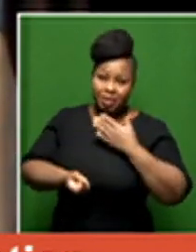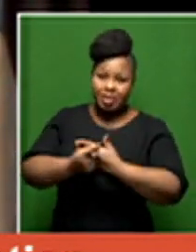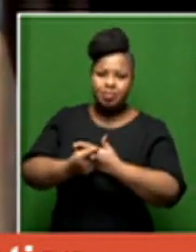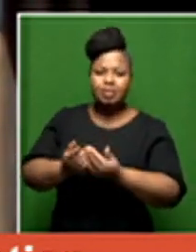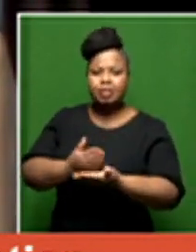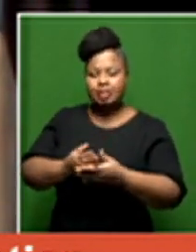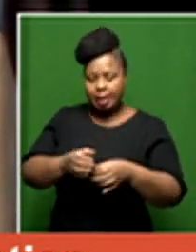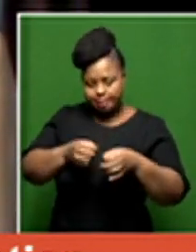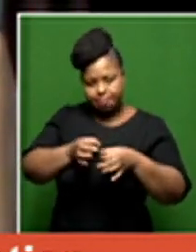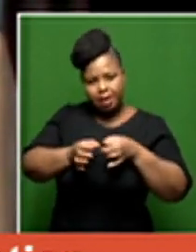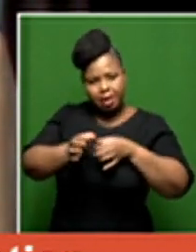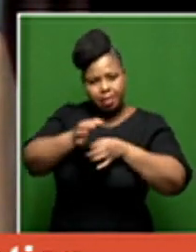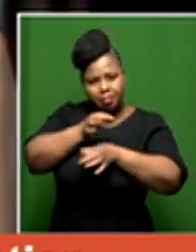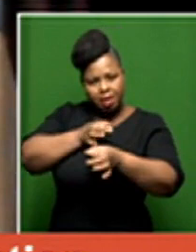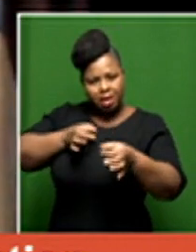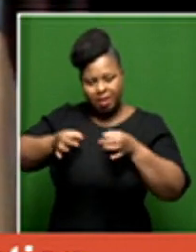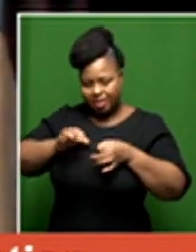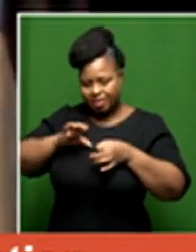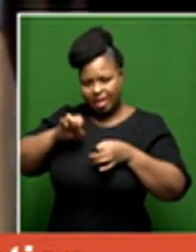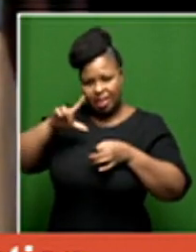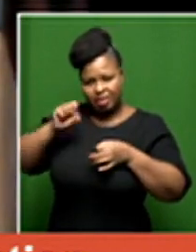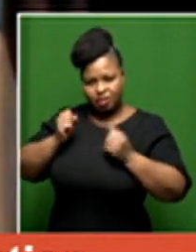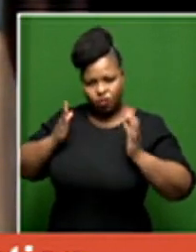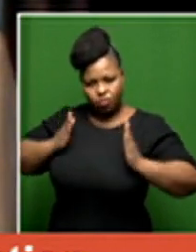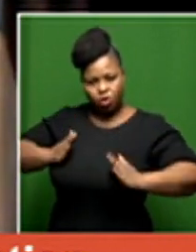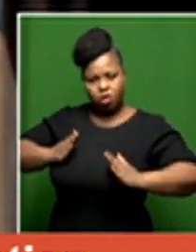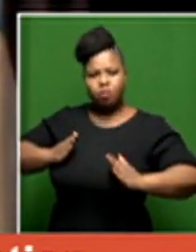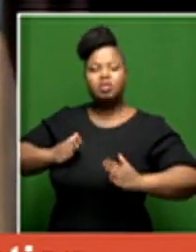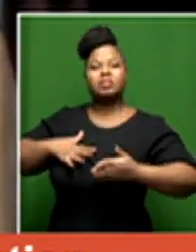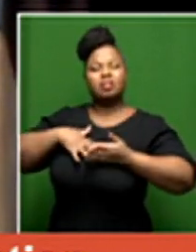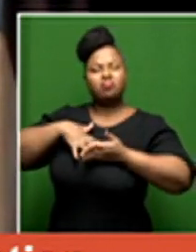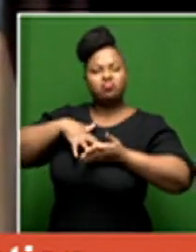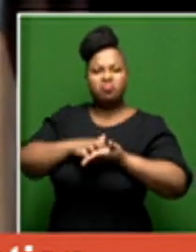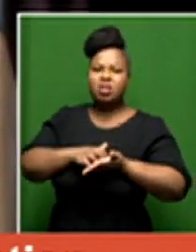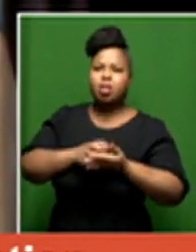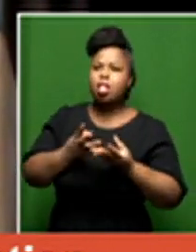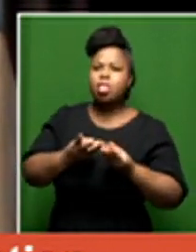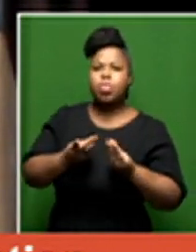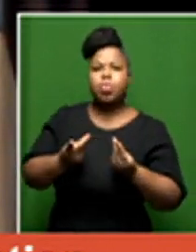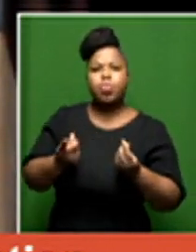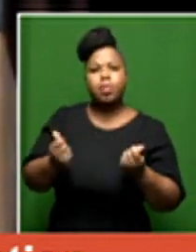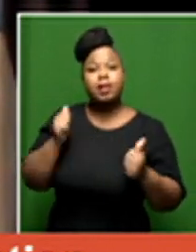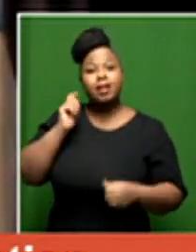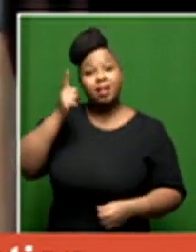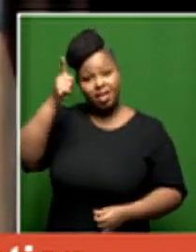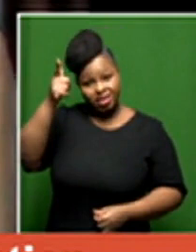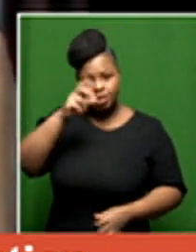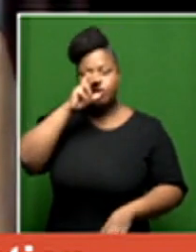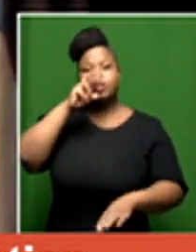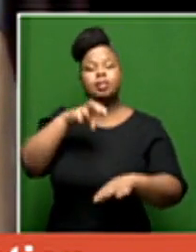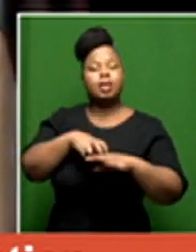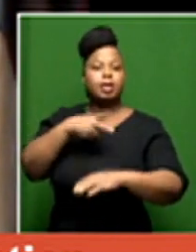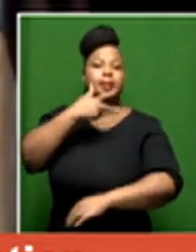those cells which are building your immunity, they wane or they fade at a later stage, and they will need